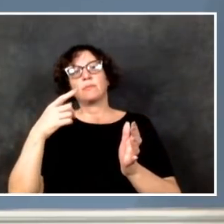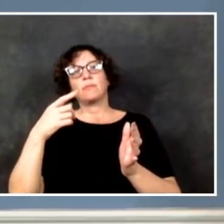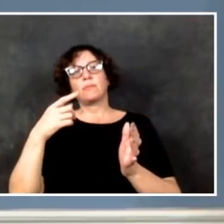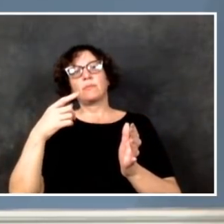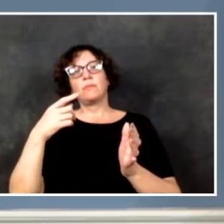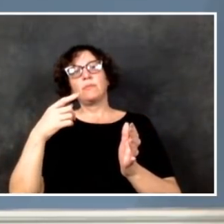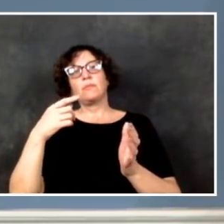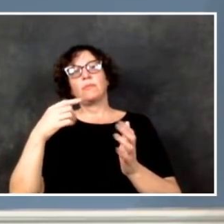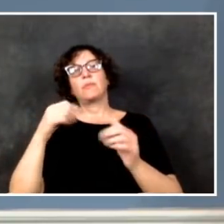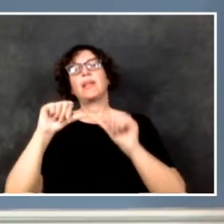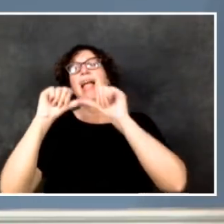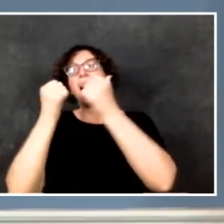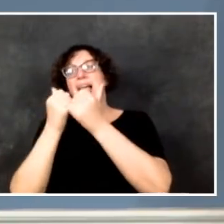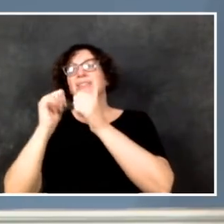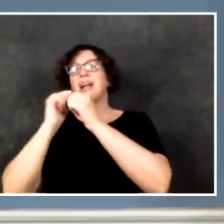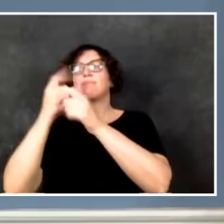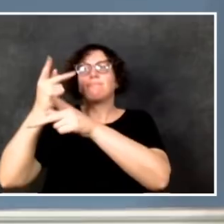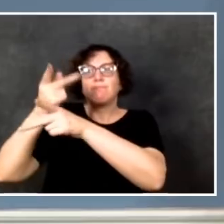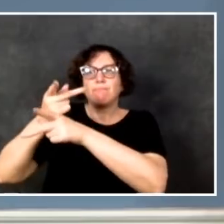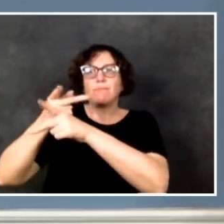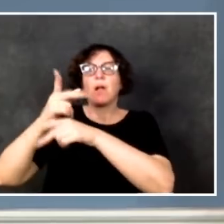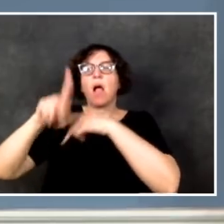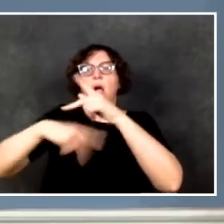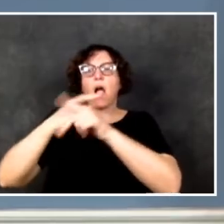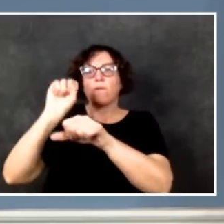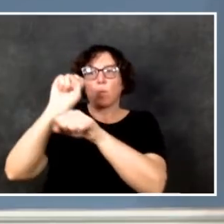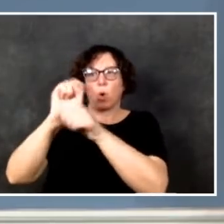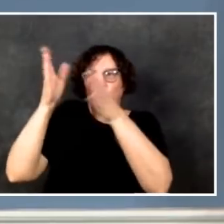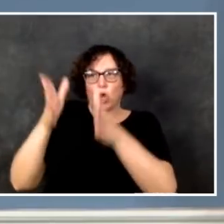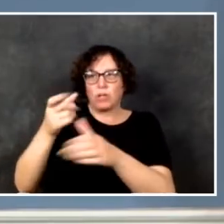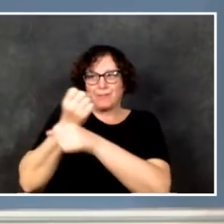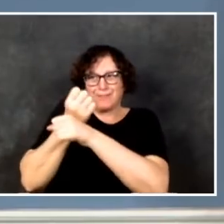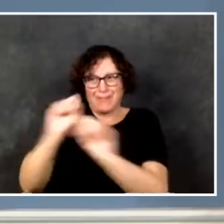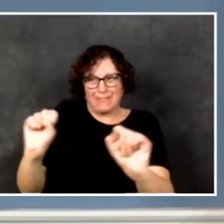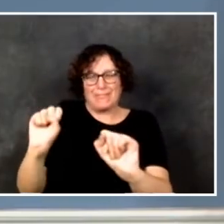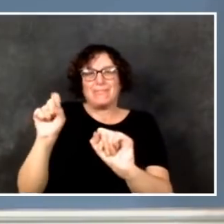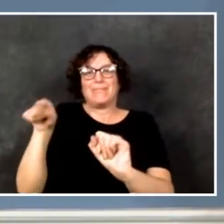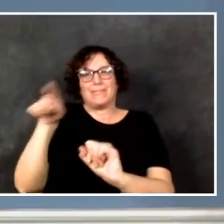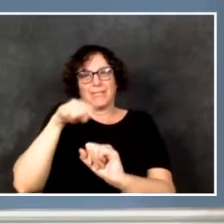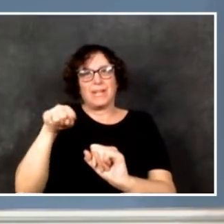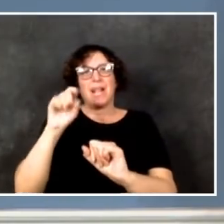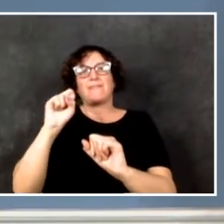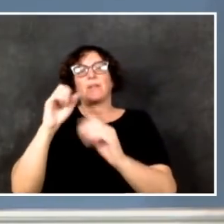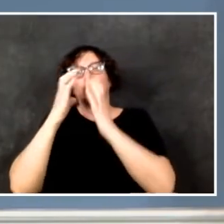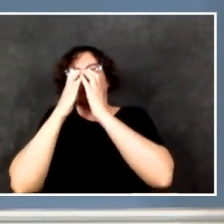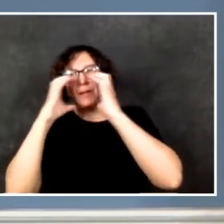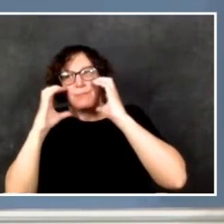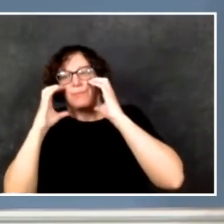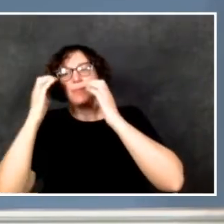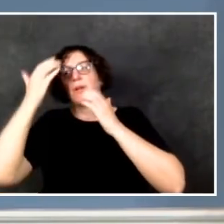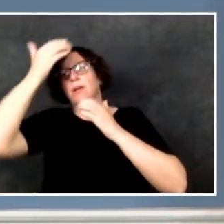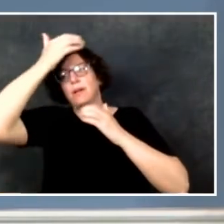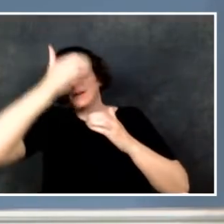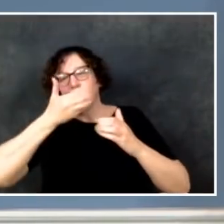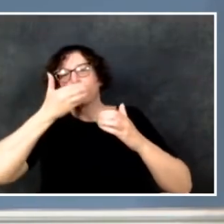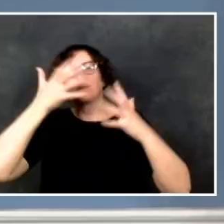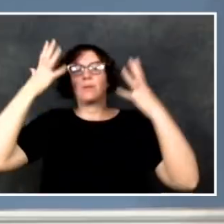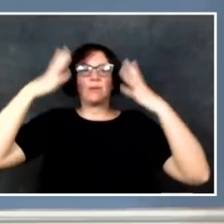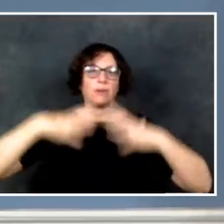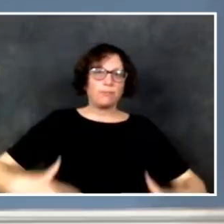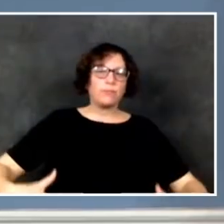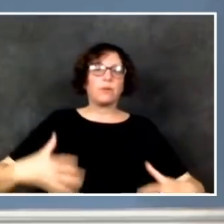of face coverings and ensuring that if and when at all possible, remaining 6 feet